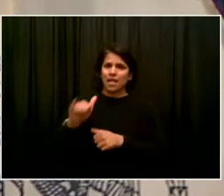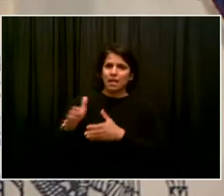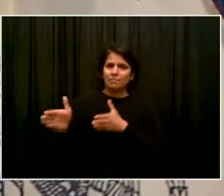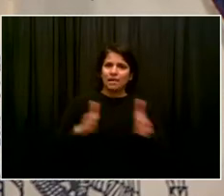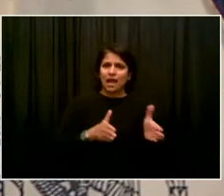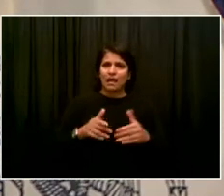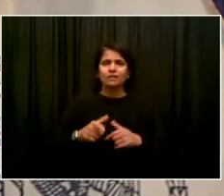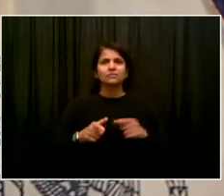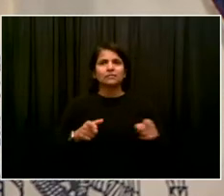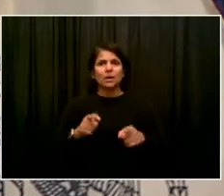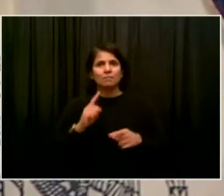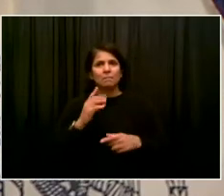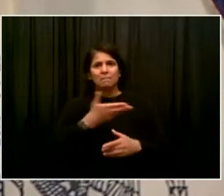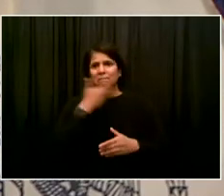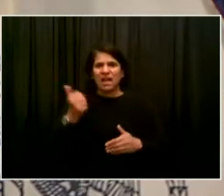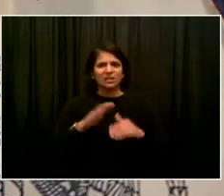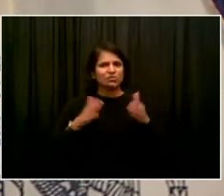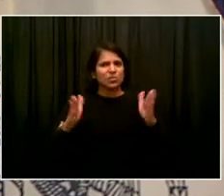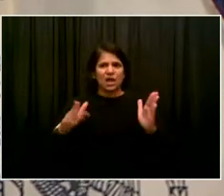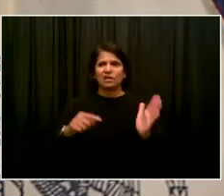proceed. Dr. Choksi, you want to weigh in?